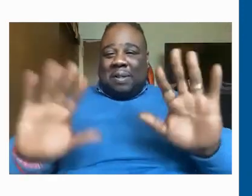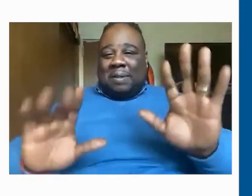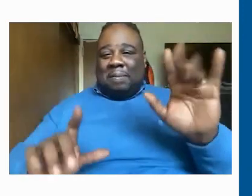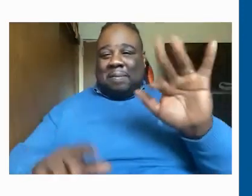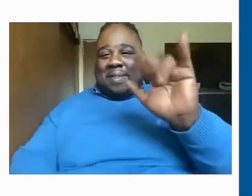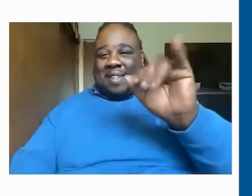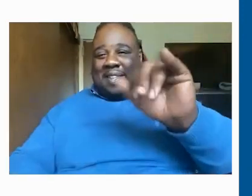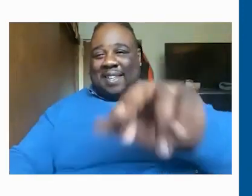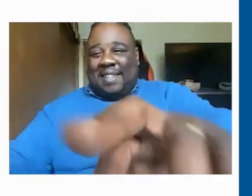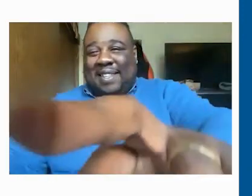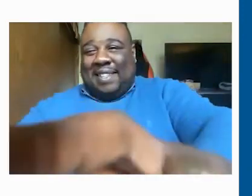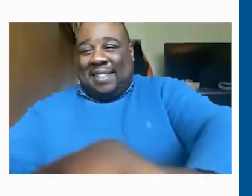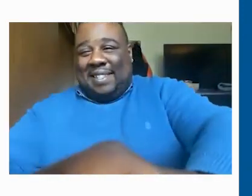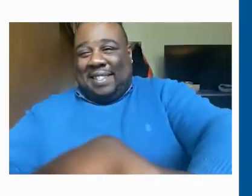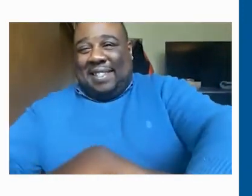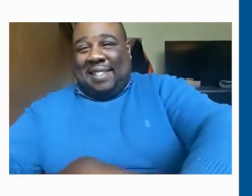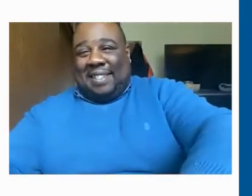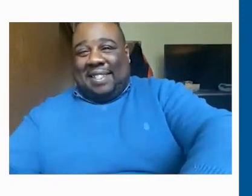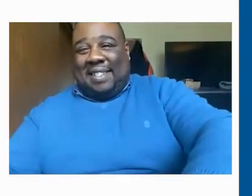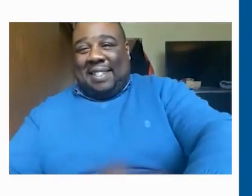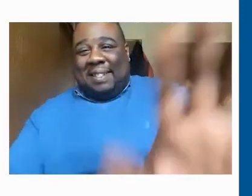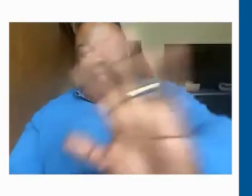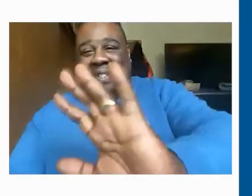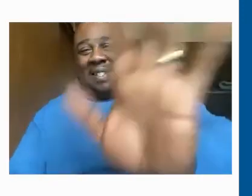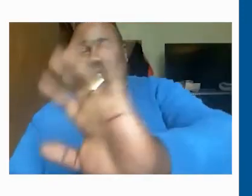and You too. Yeah, everyone have a safe holiday.